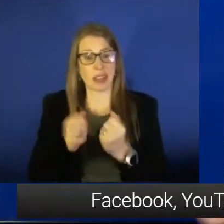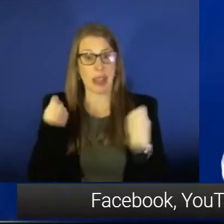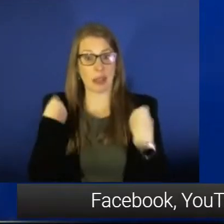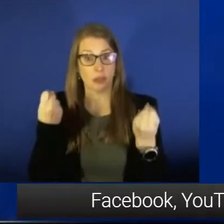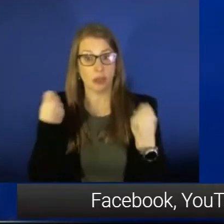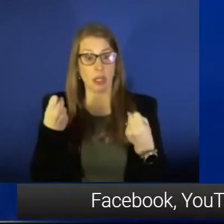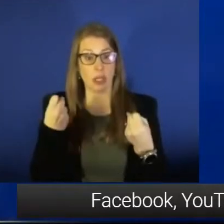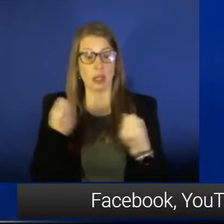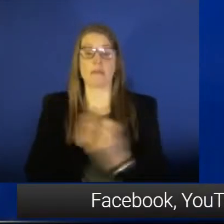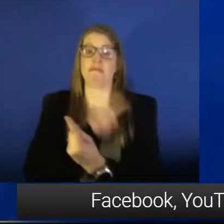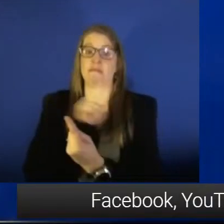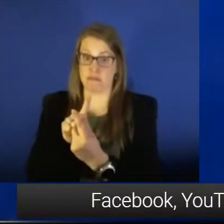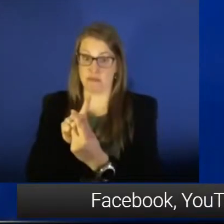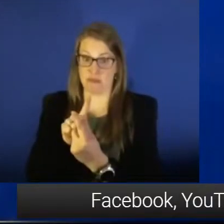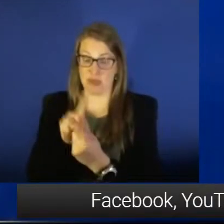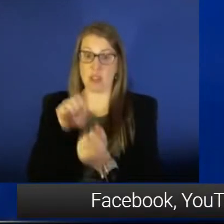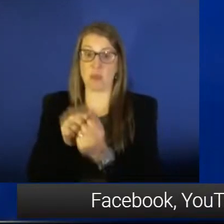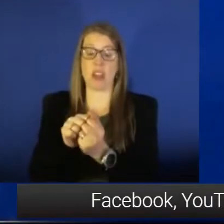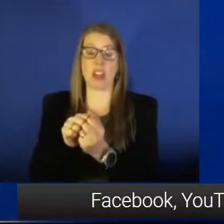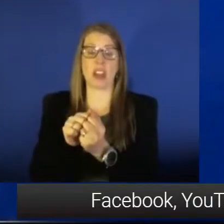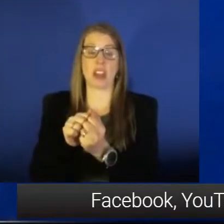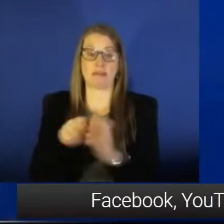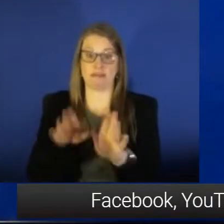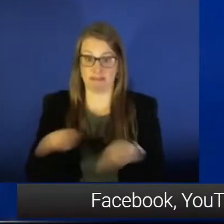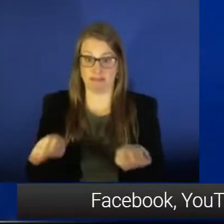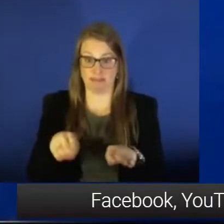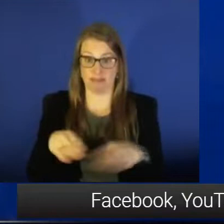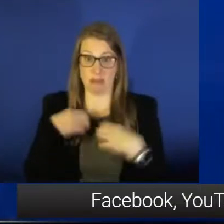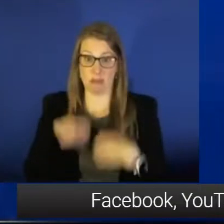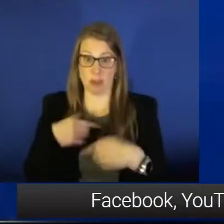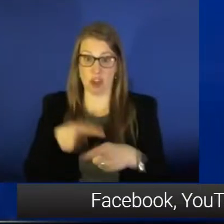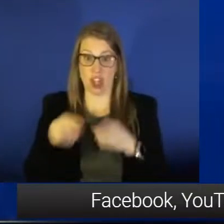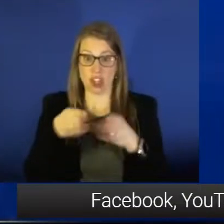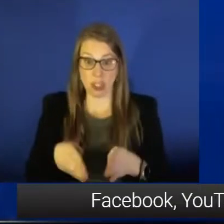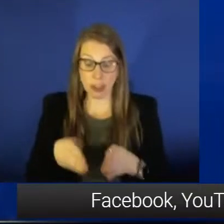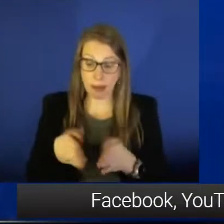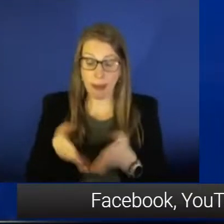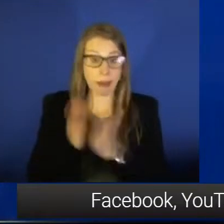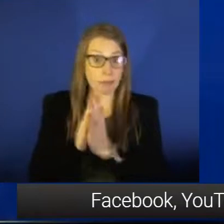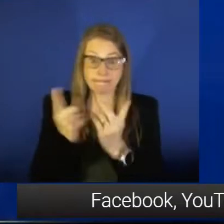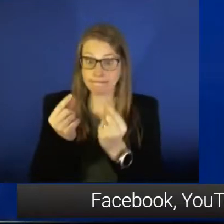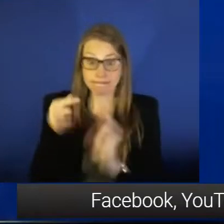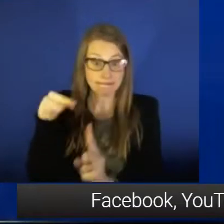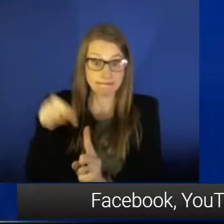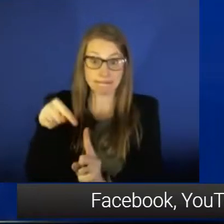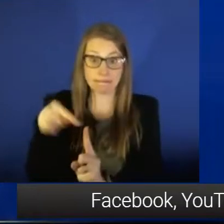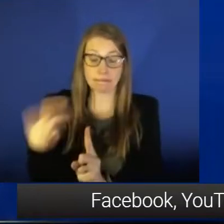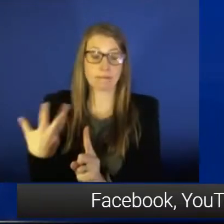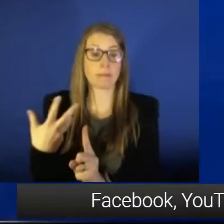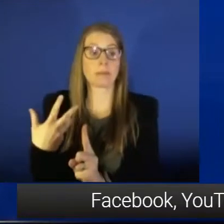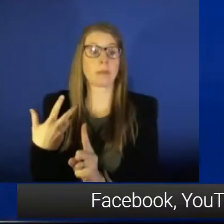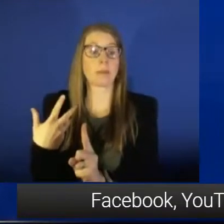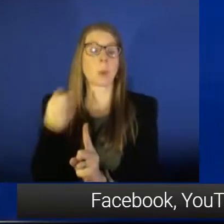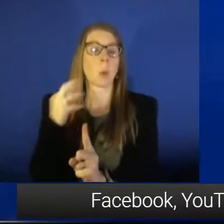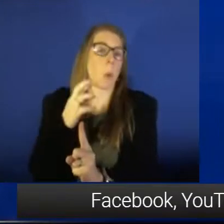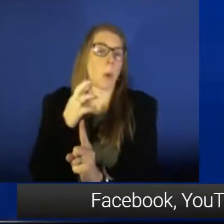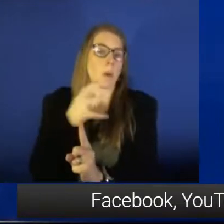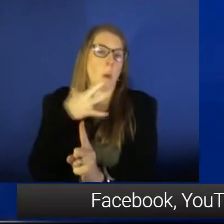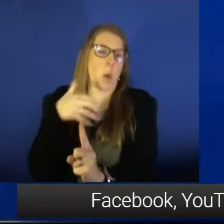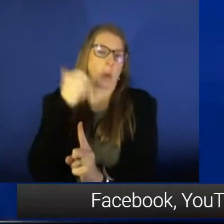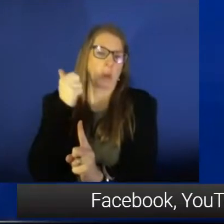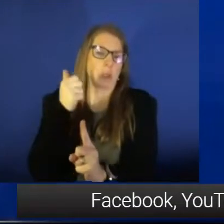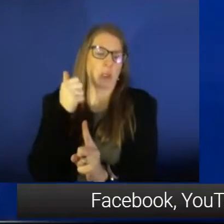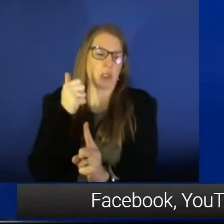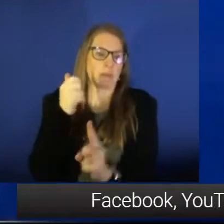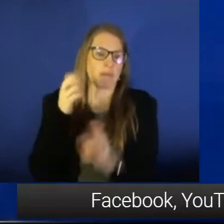your pediatric pulmonologist, and you talk to them and say, what do we need to do around that? Or is it older with one of us? And the key is